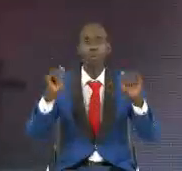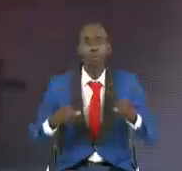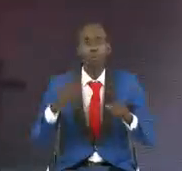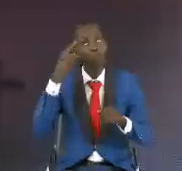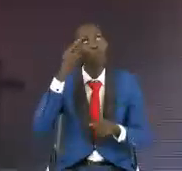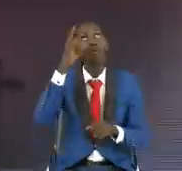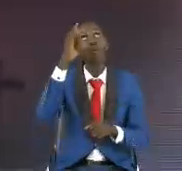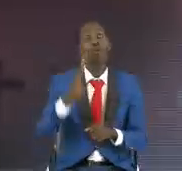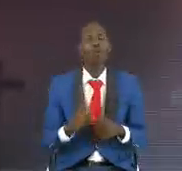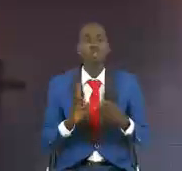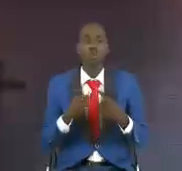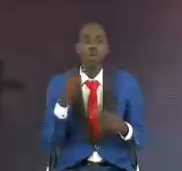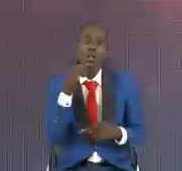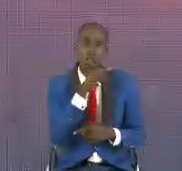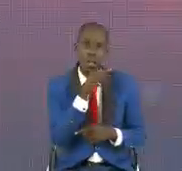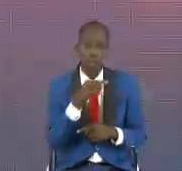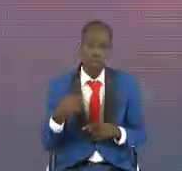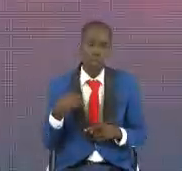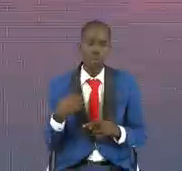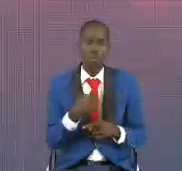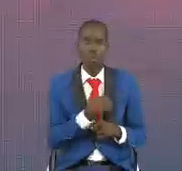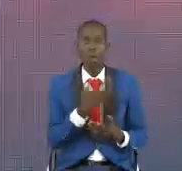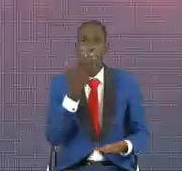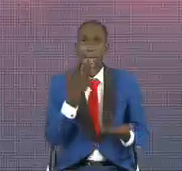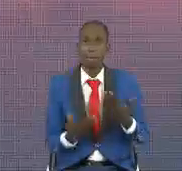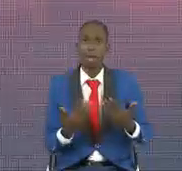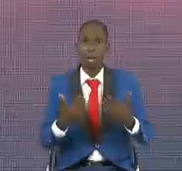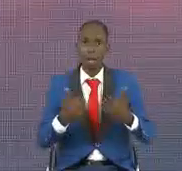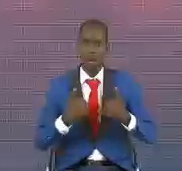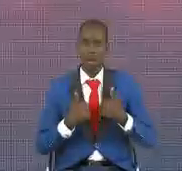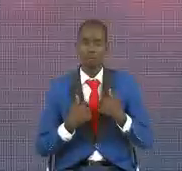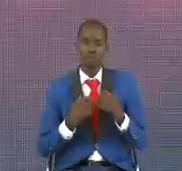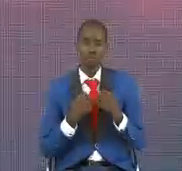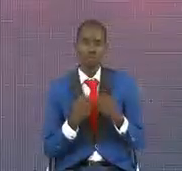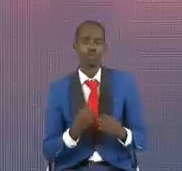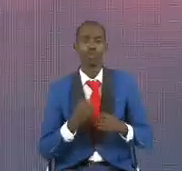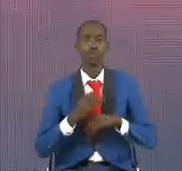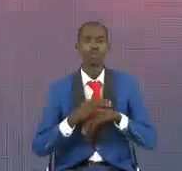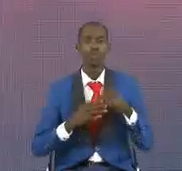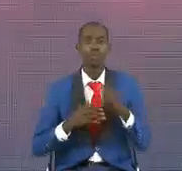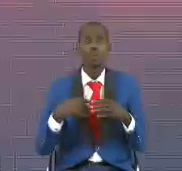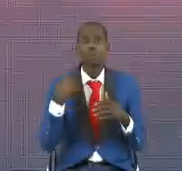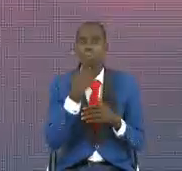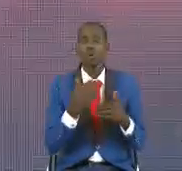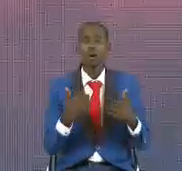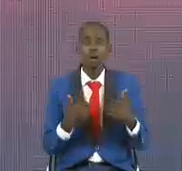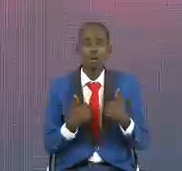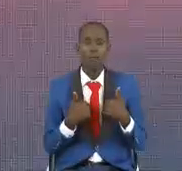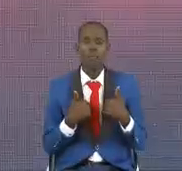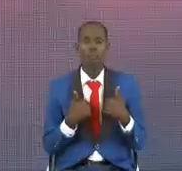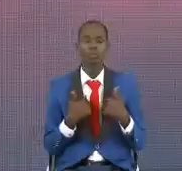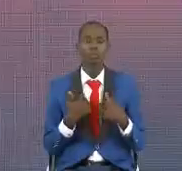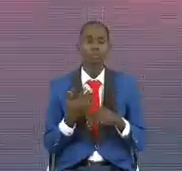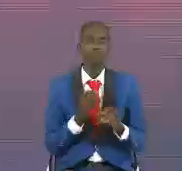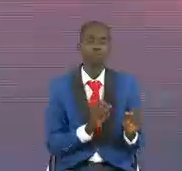we might have a strong consolation, who are fled for refuge to